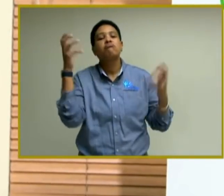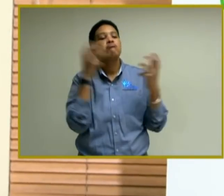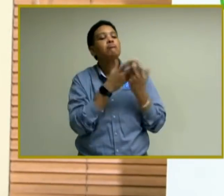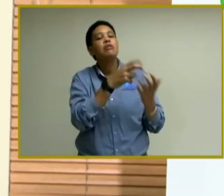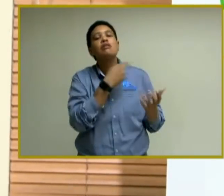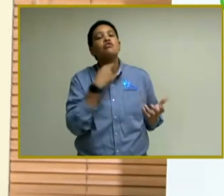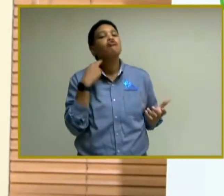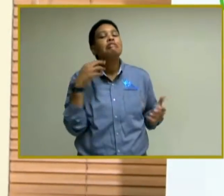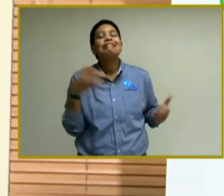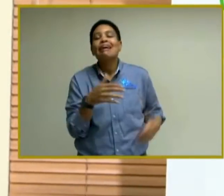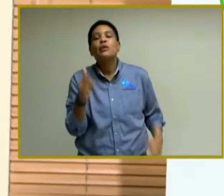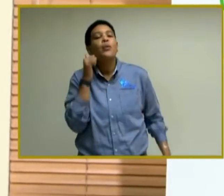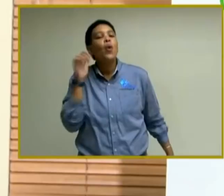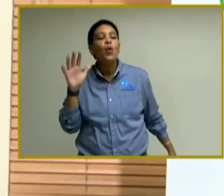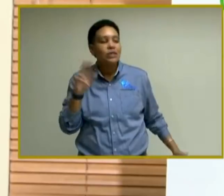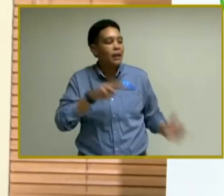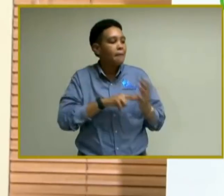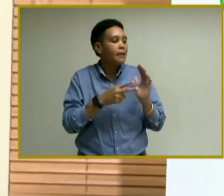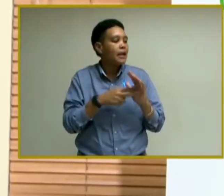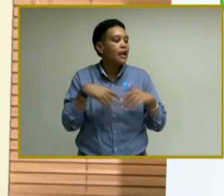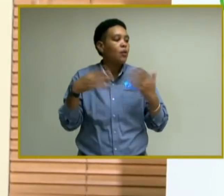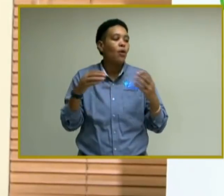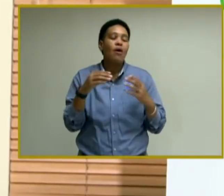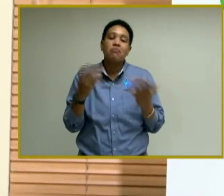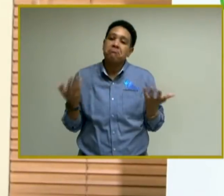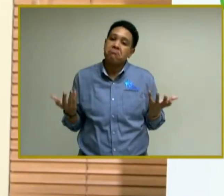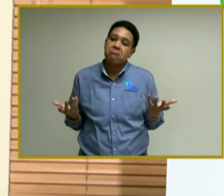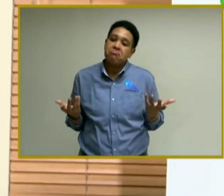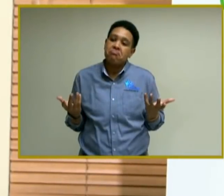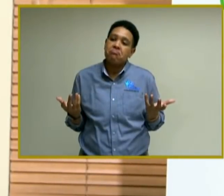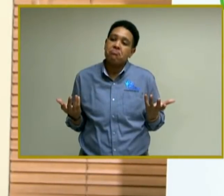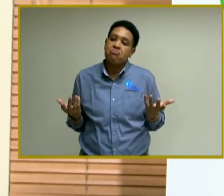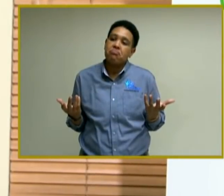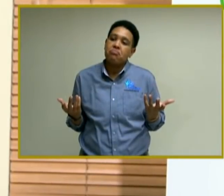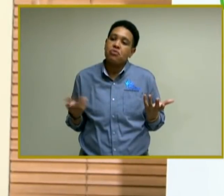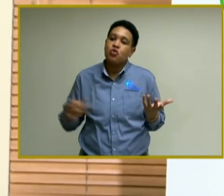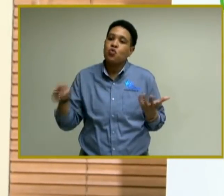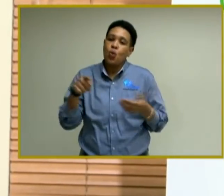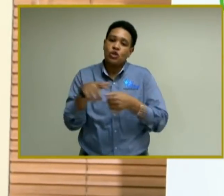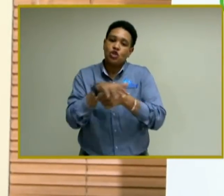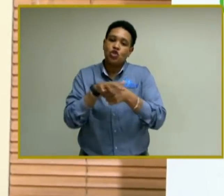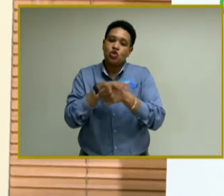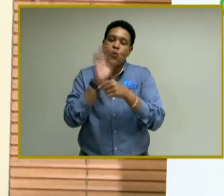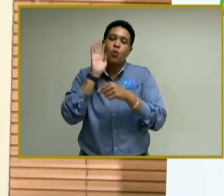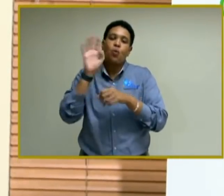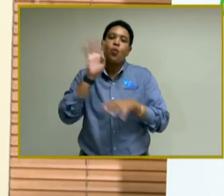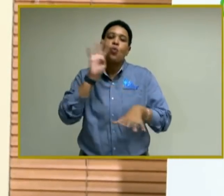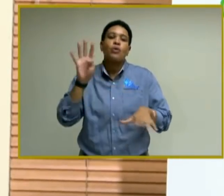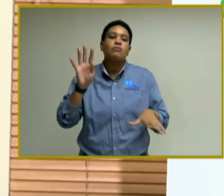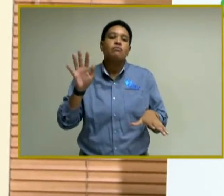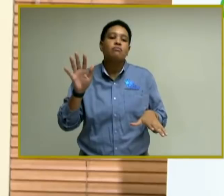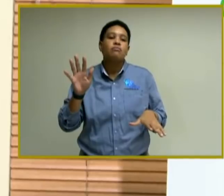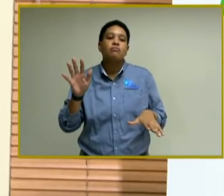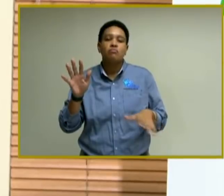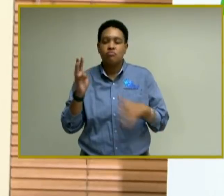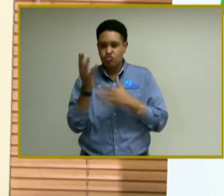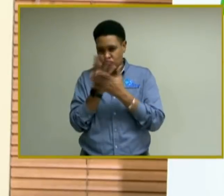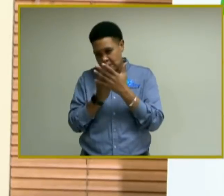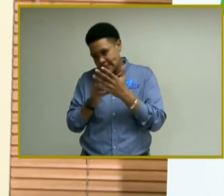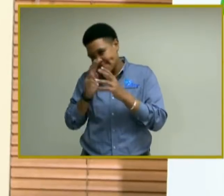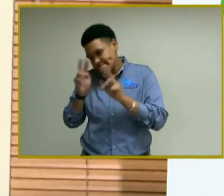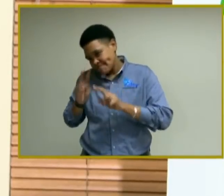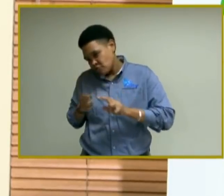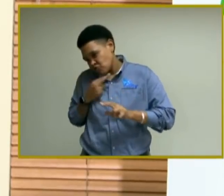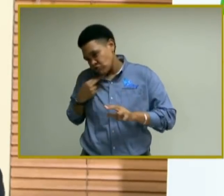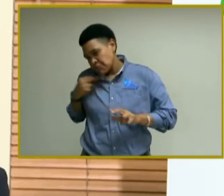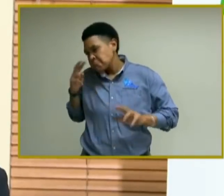risk category, and therefore, in a sense, those jurisdictions would have screened out those risks, which